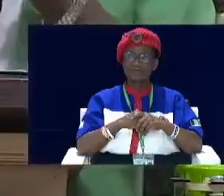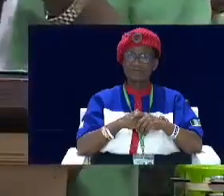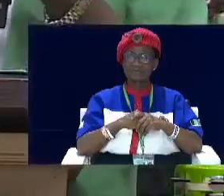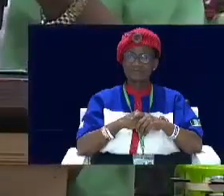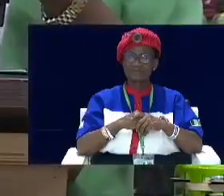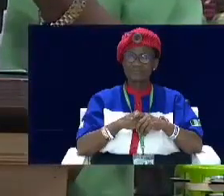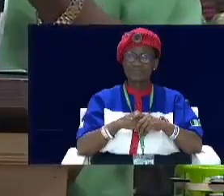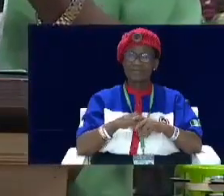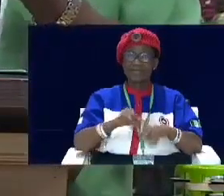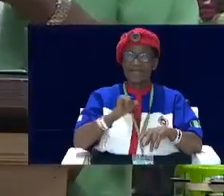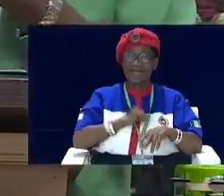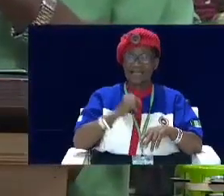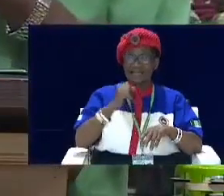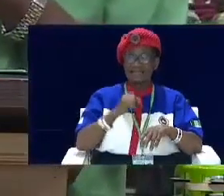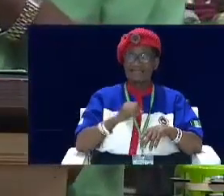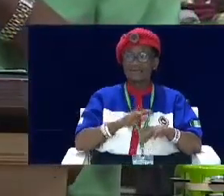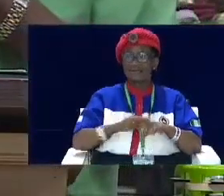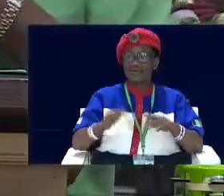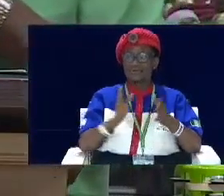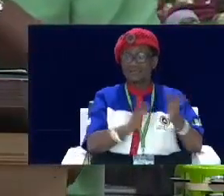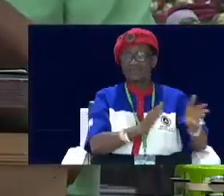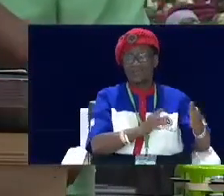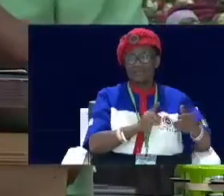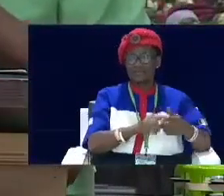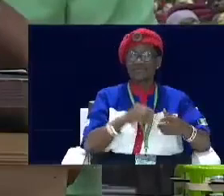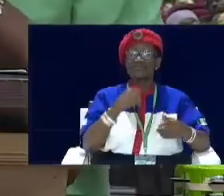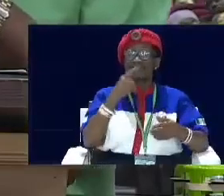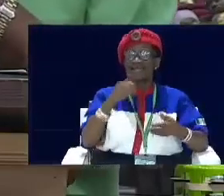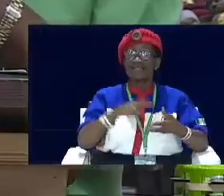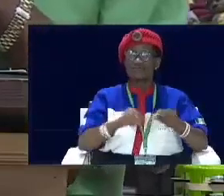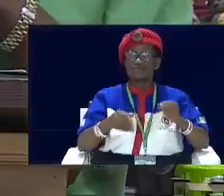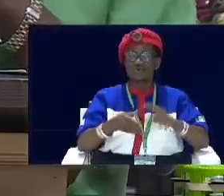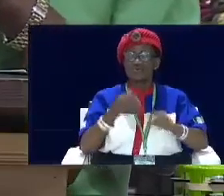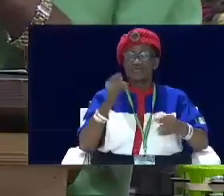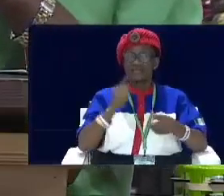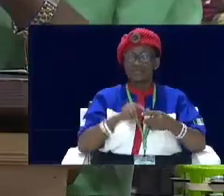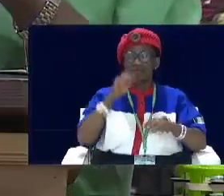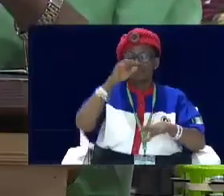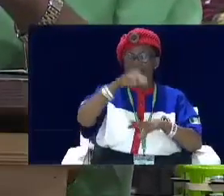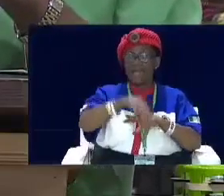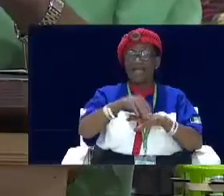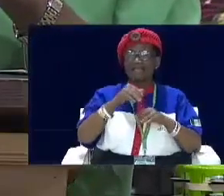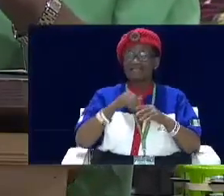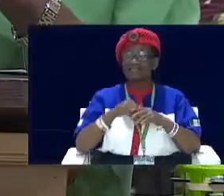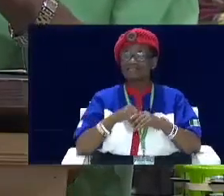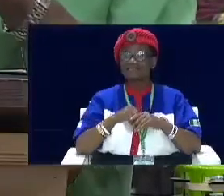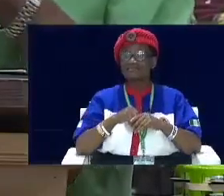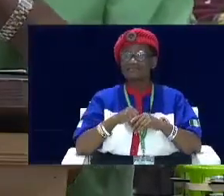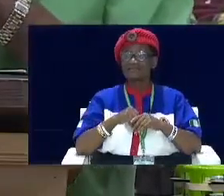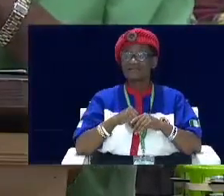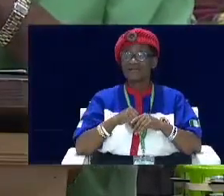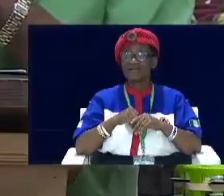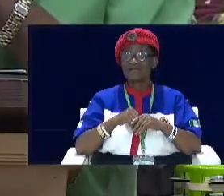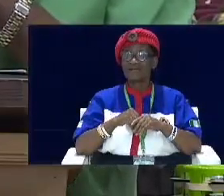I didn't plan to tell stories tonight. Mo ni ero lati so itan kankan lale yi o. But